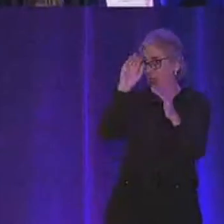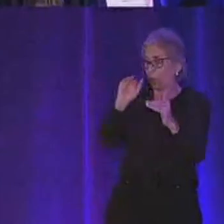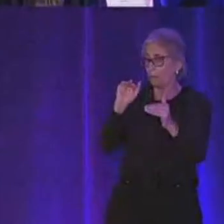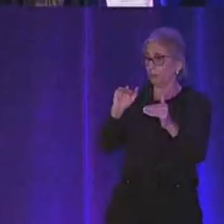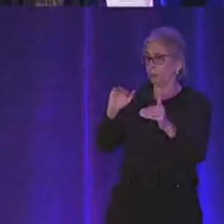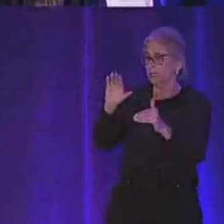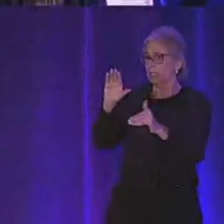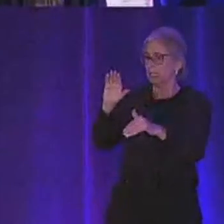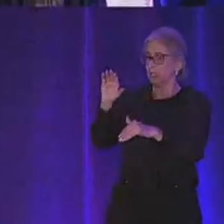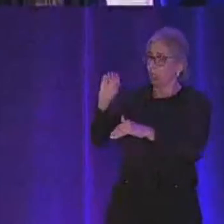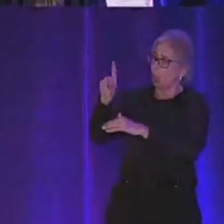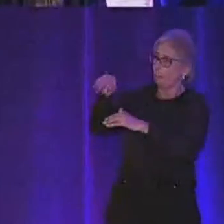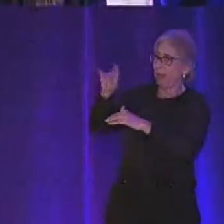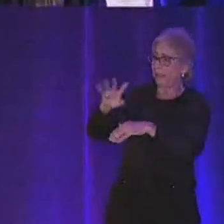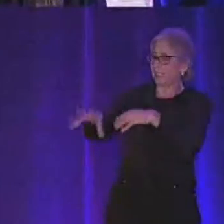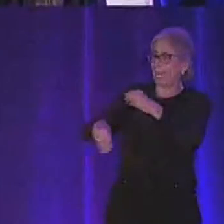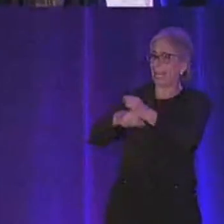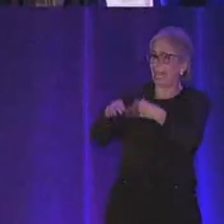on-click. Awesome.